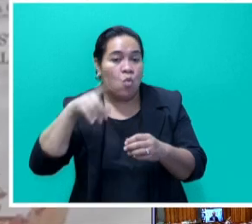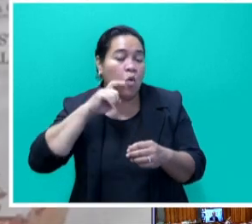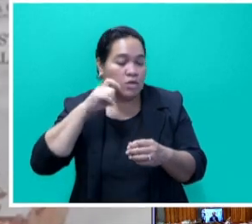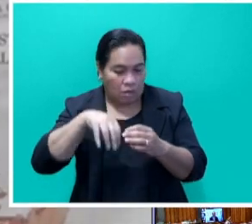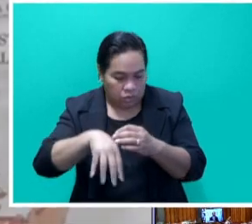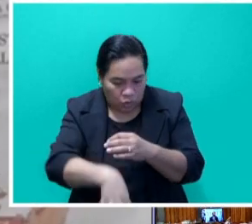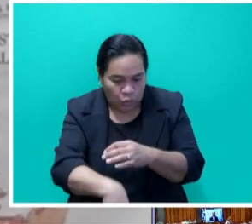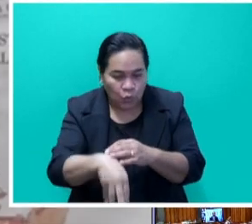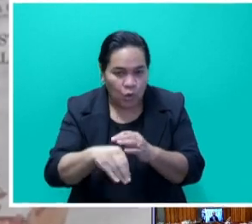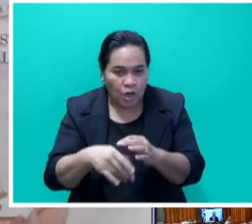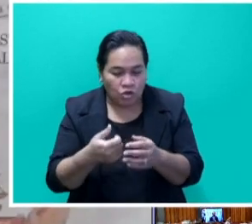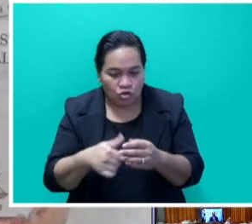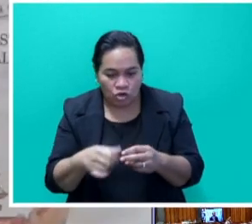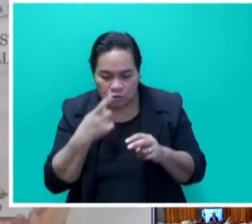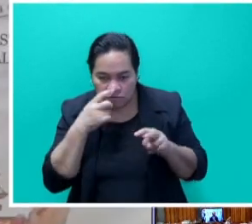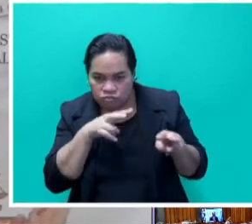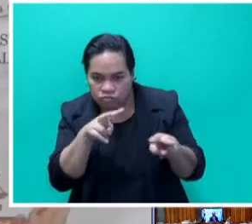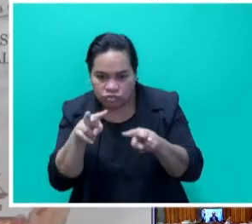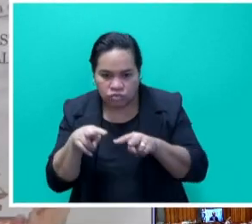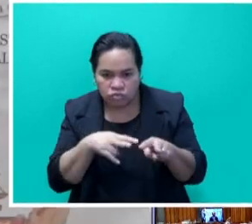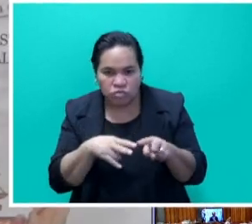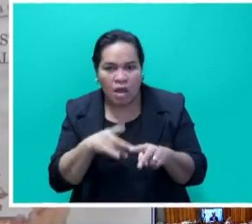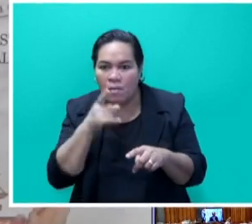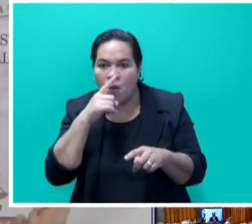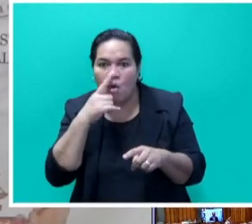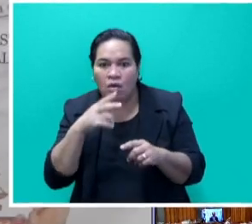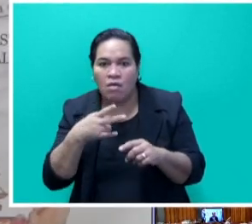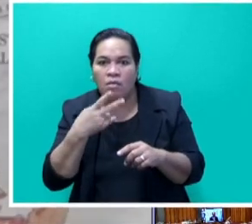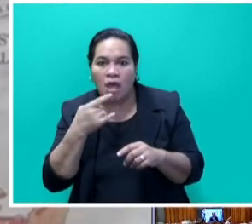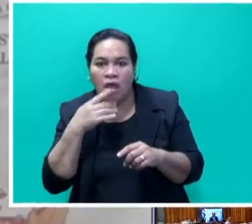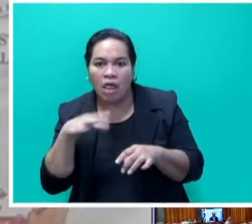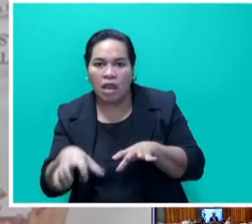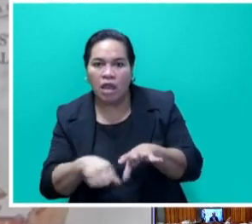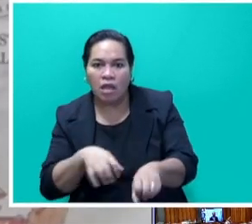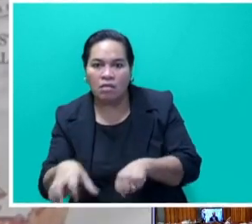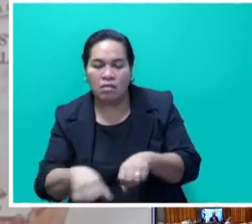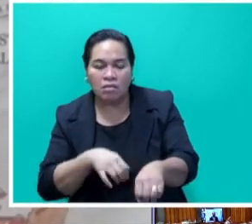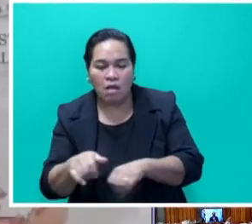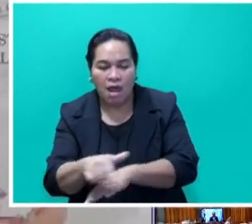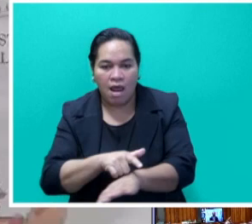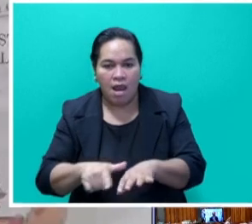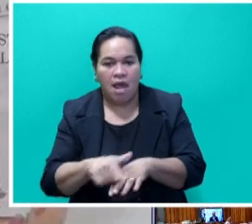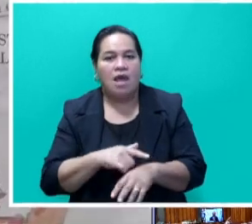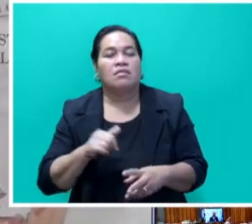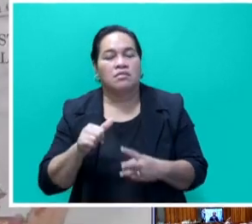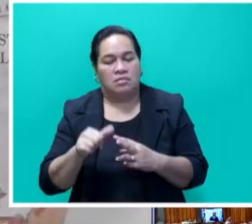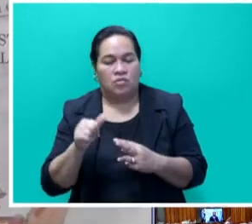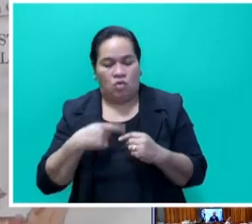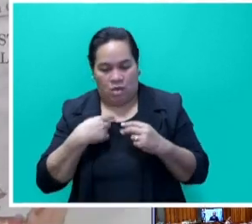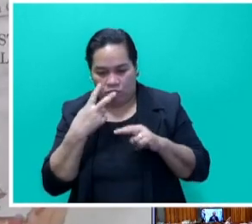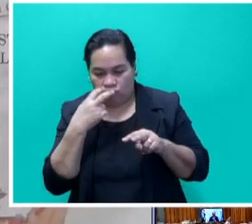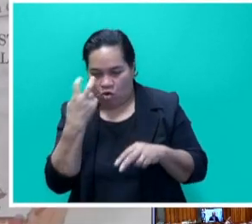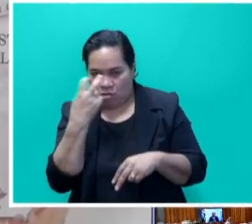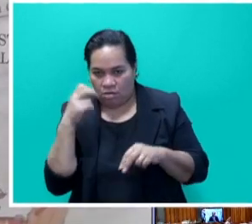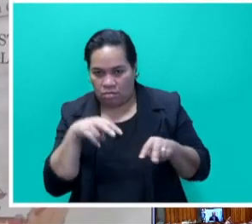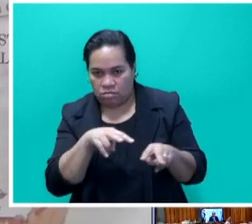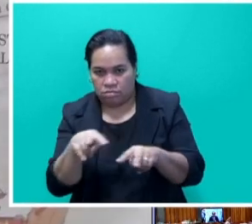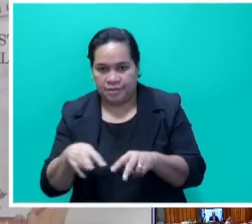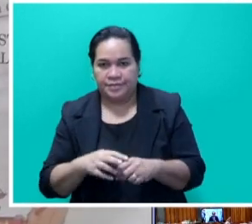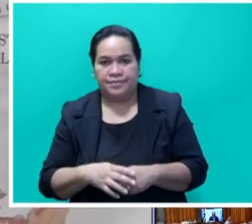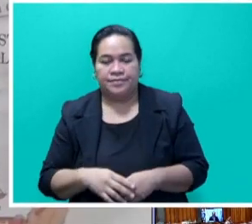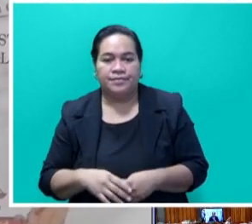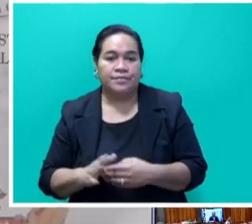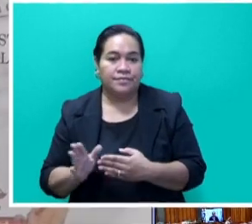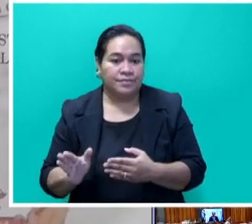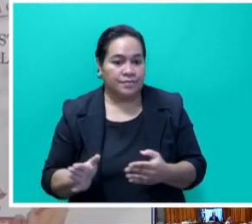and its use, illegal land dealings, and also the exploration and quarrying and mining operations. Turning now, Mr. Speaker, sir,